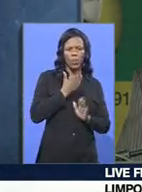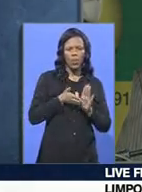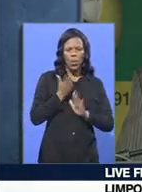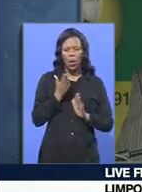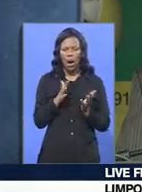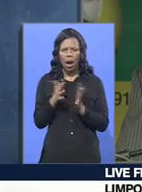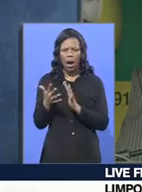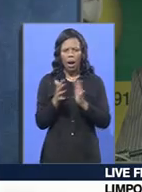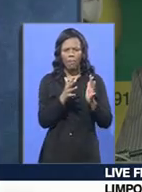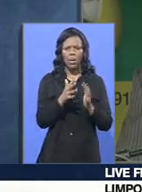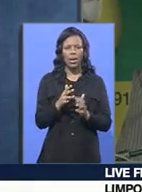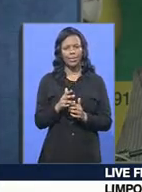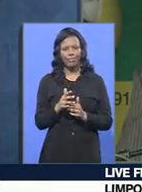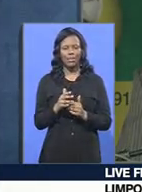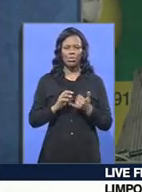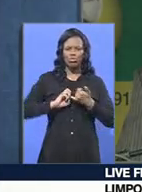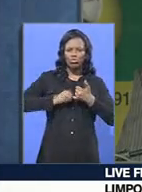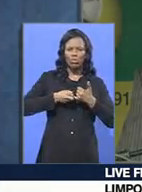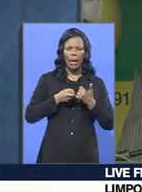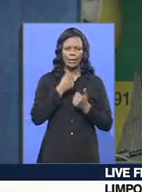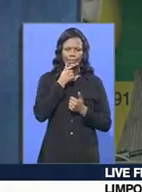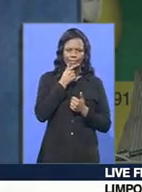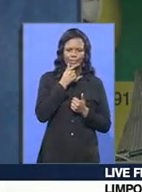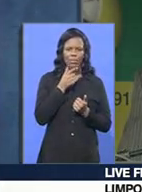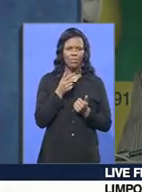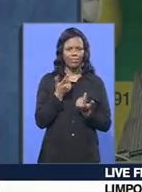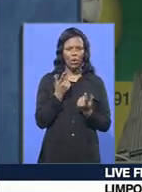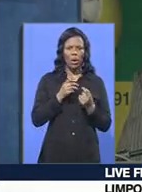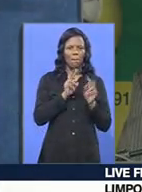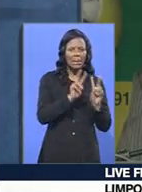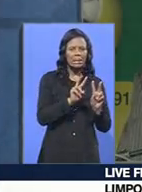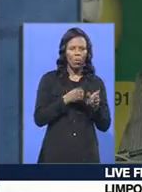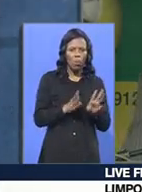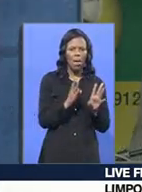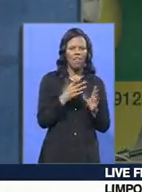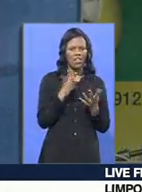the closing of all avenues of peaceful engagement.